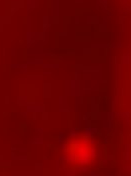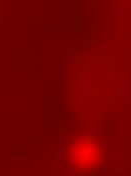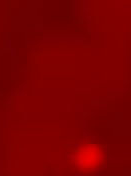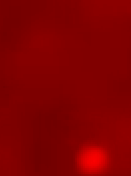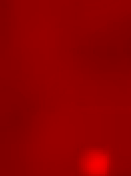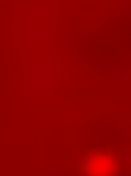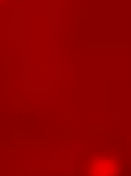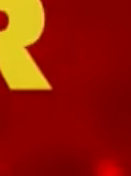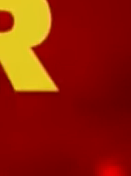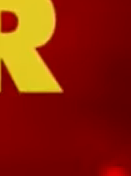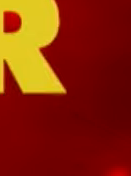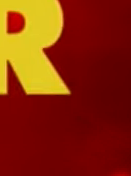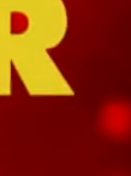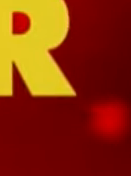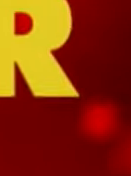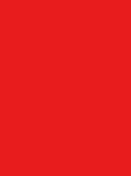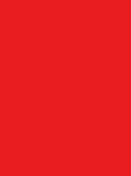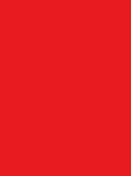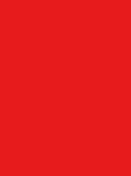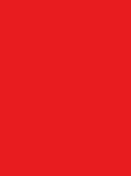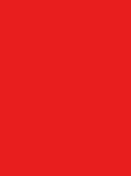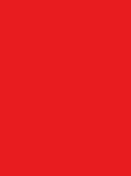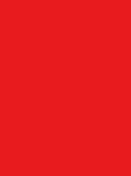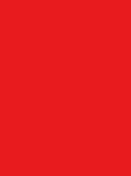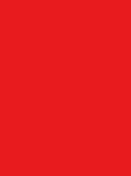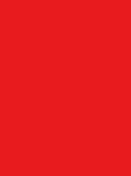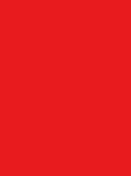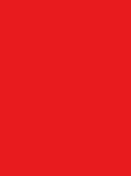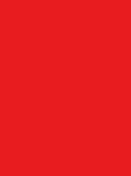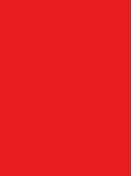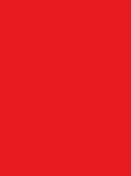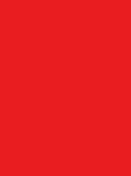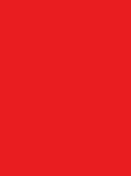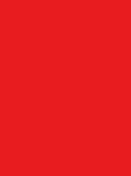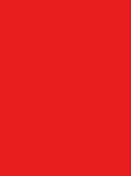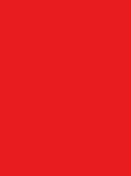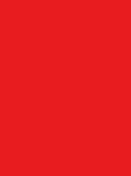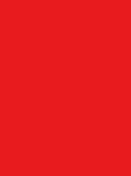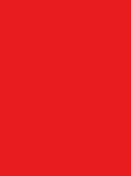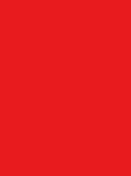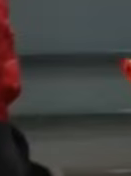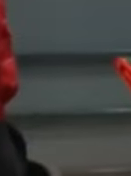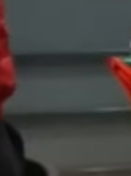Big Red Weekend, only at ShopRite.